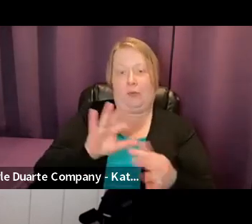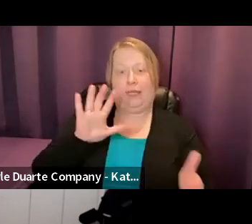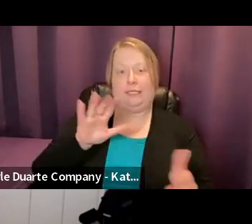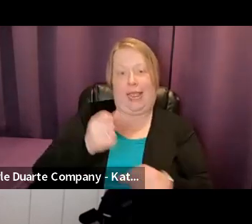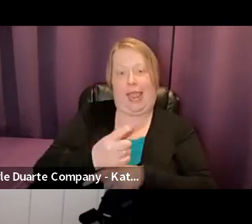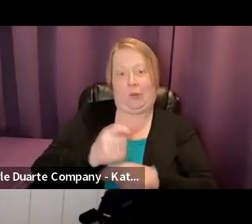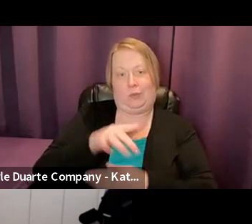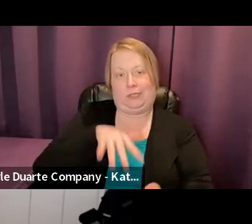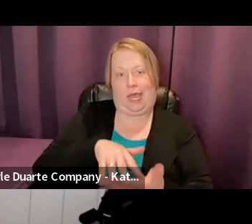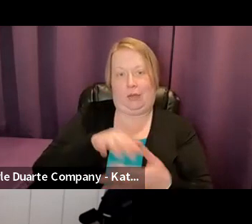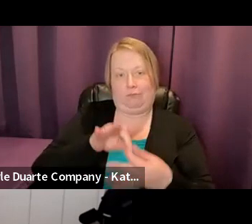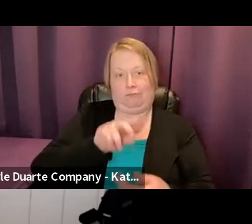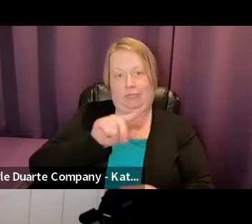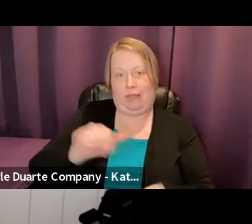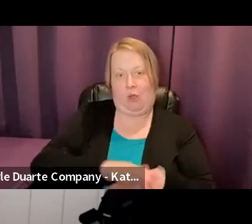television.